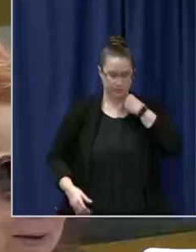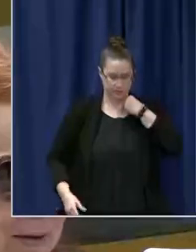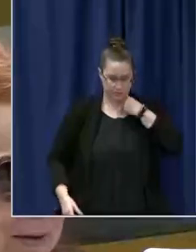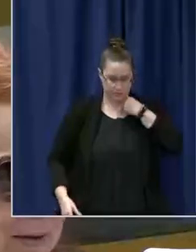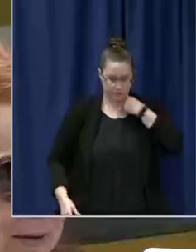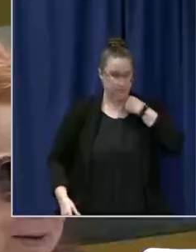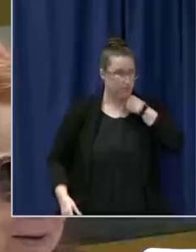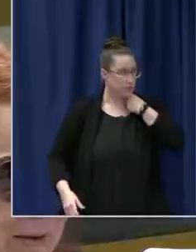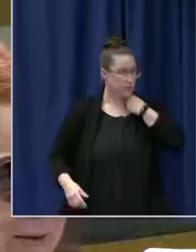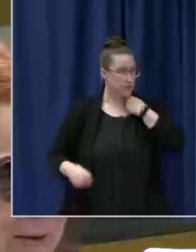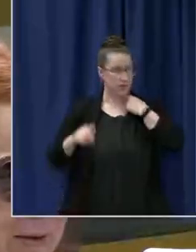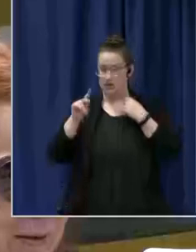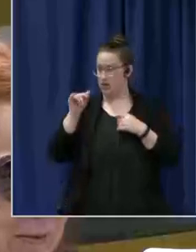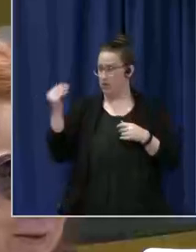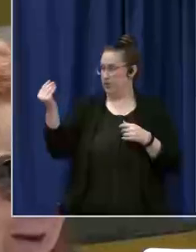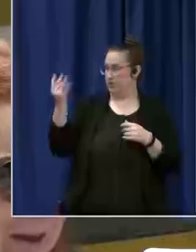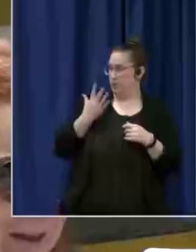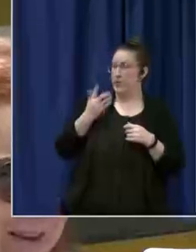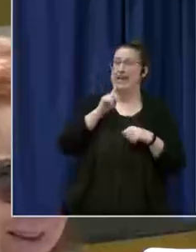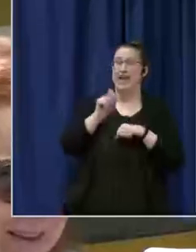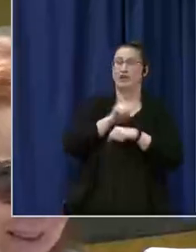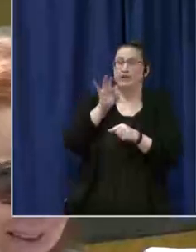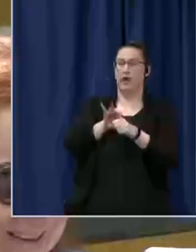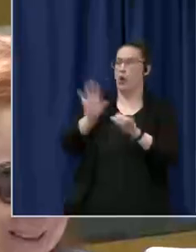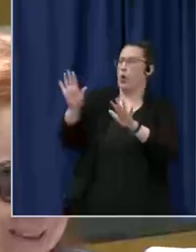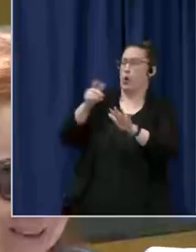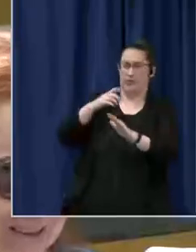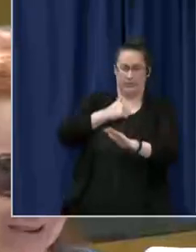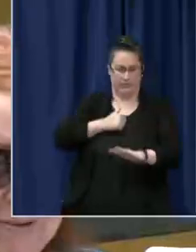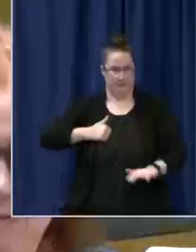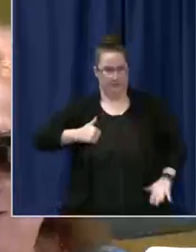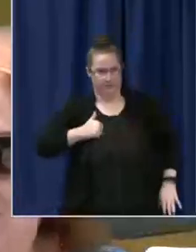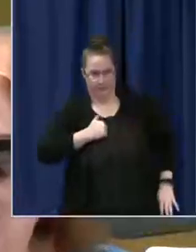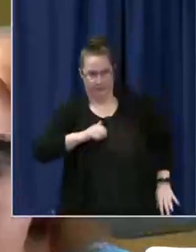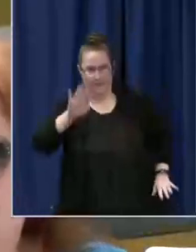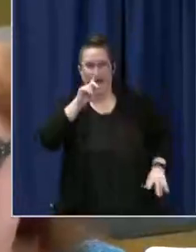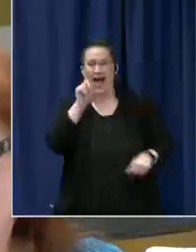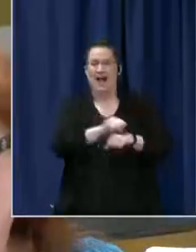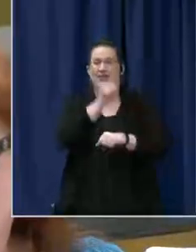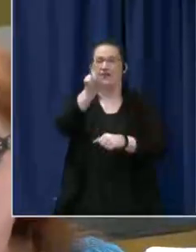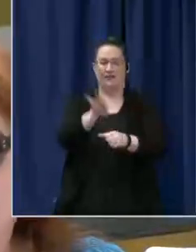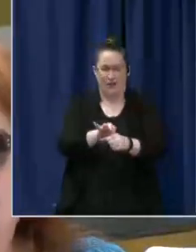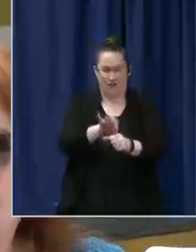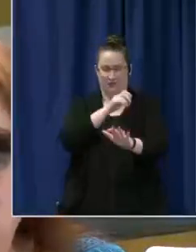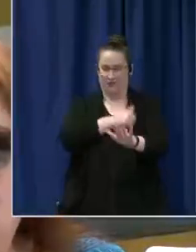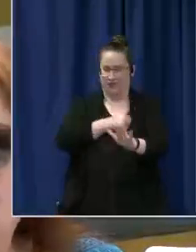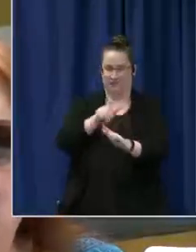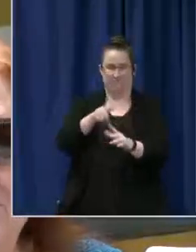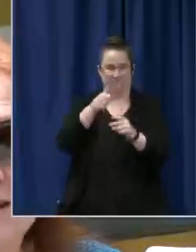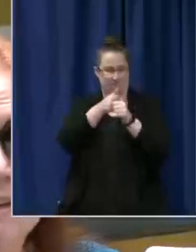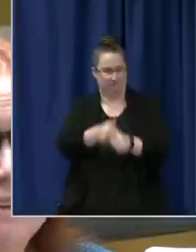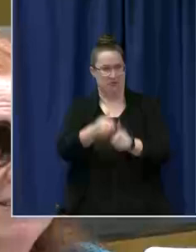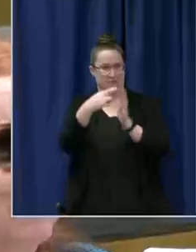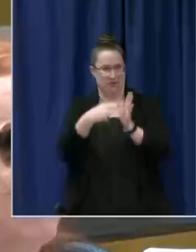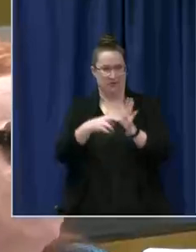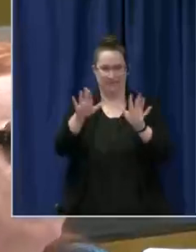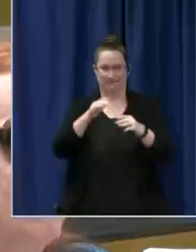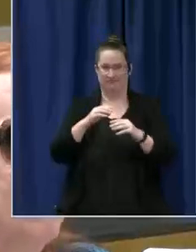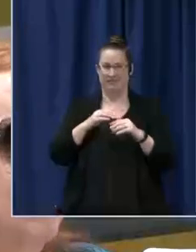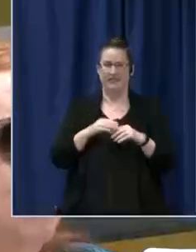I'm being told we need to actually vote. Sorry about the housekeeping.